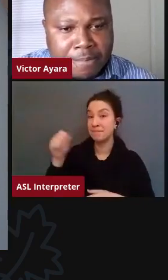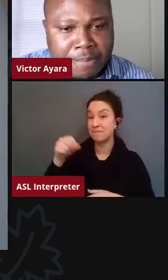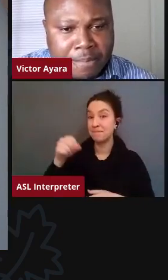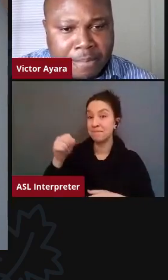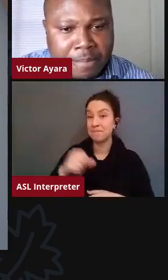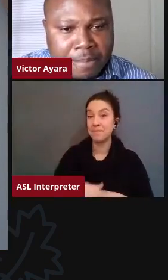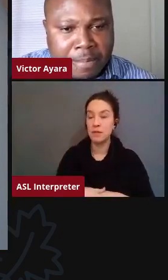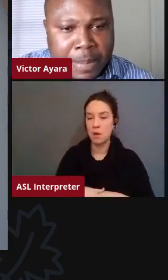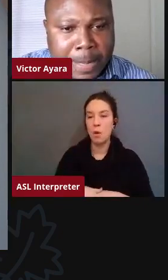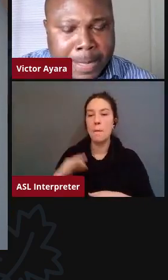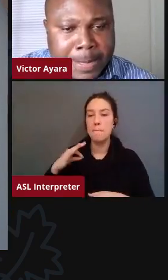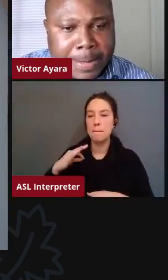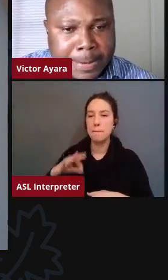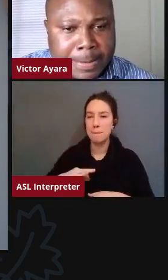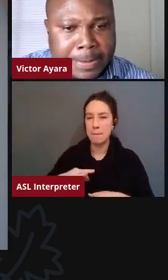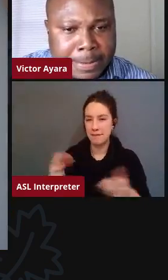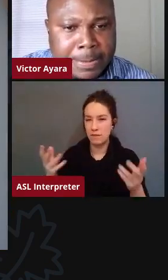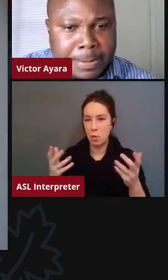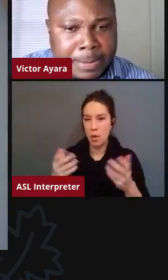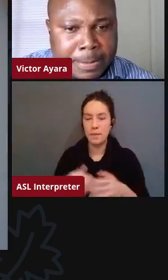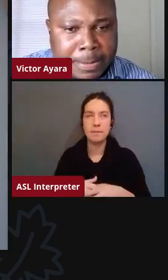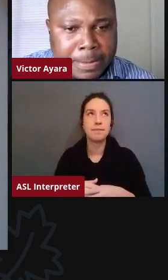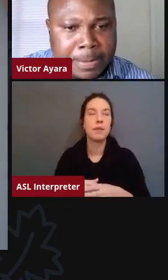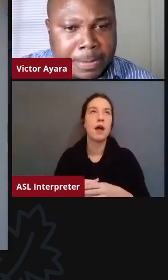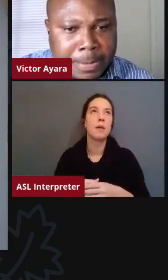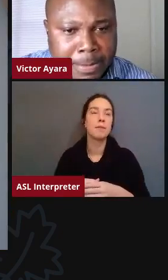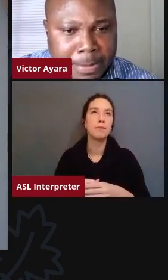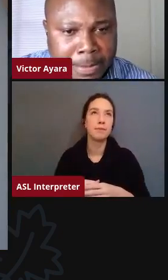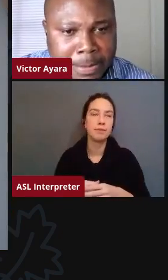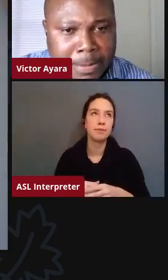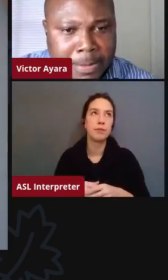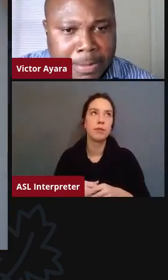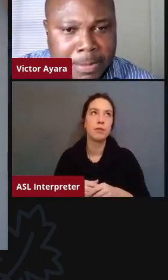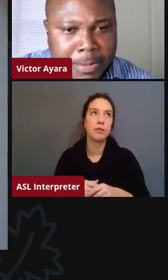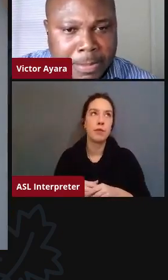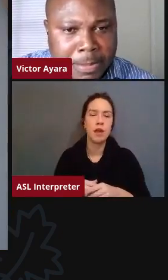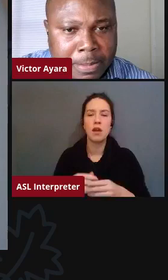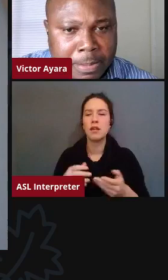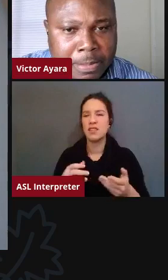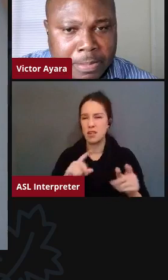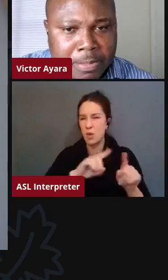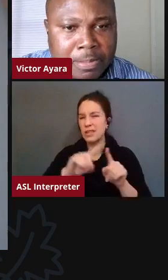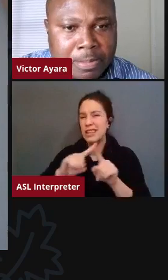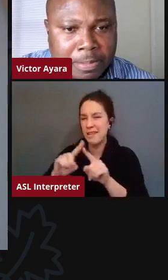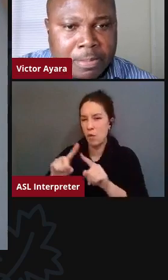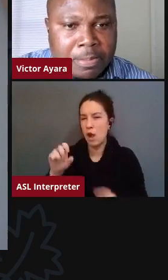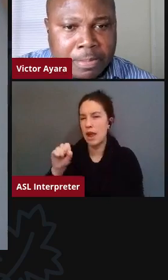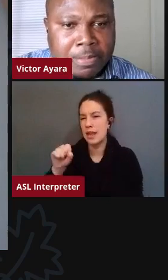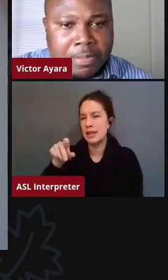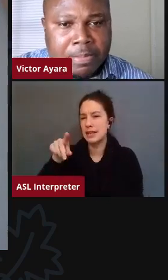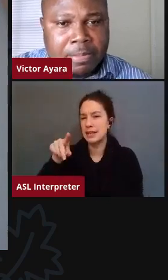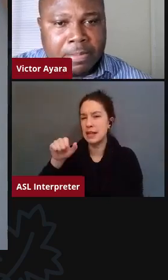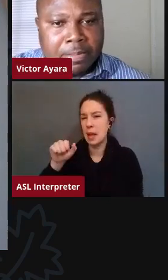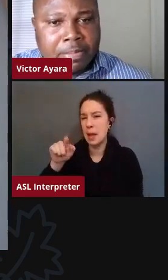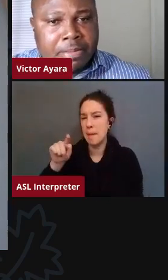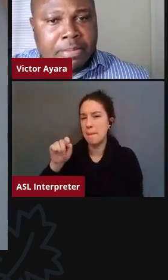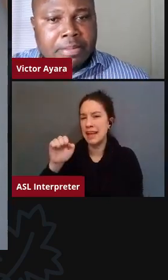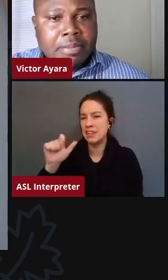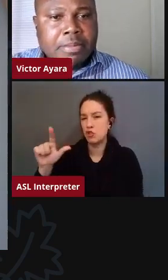So uh, I work with lots of different sorts of spatial data, and